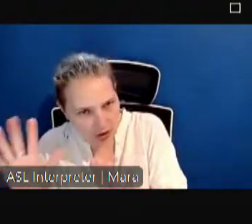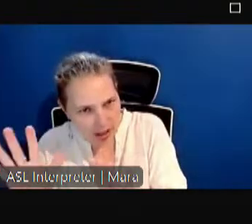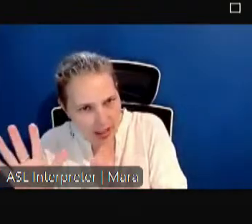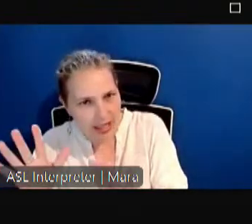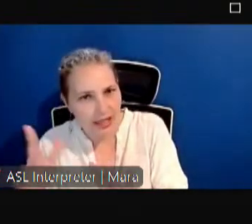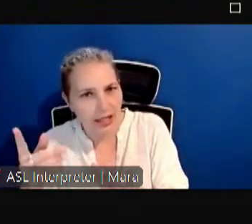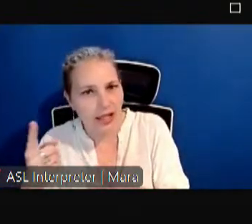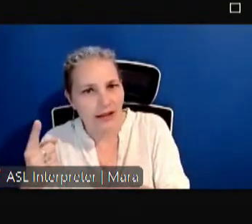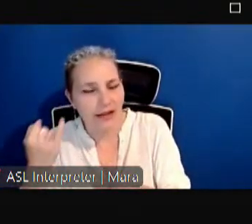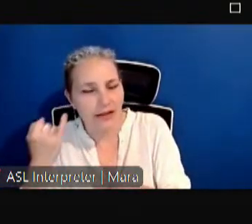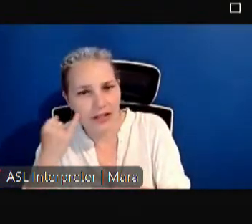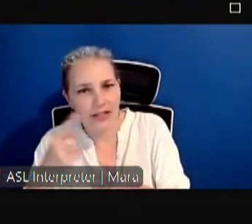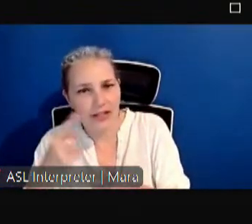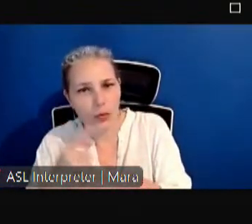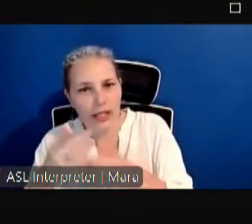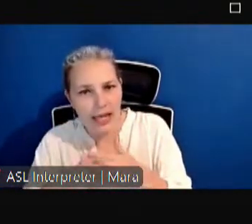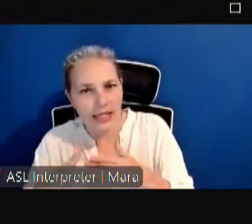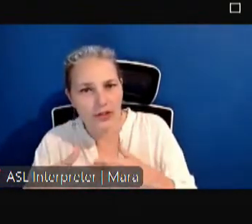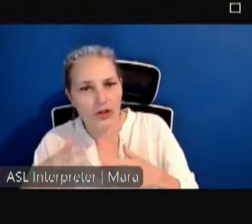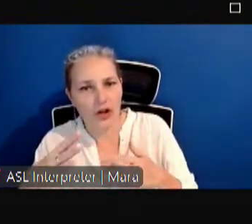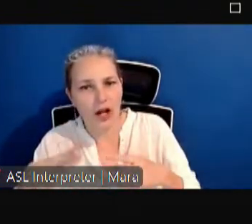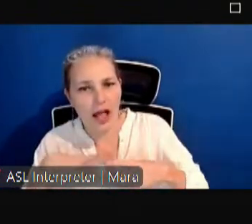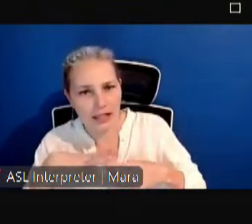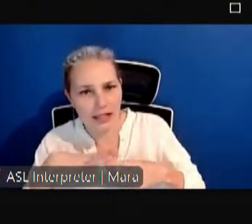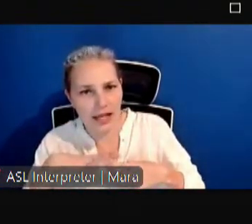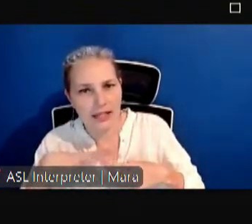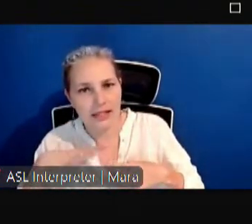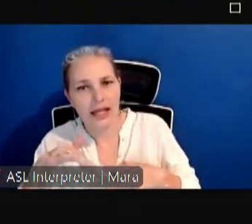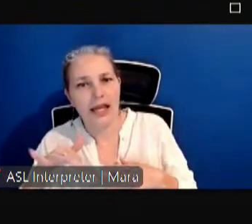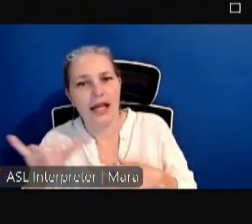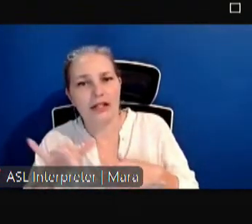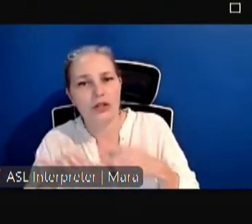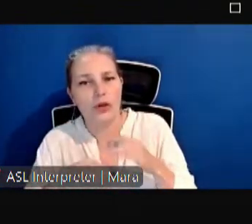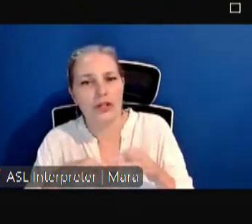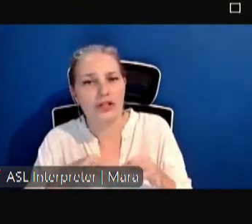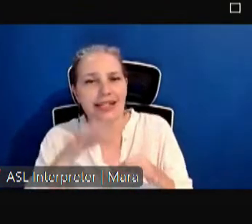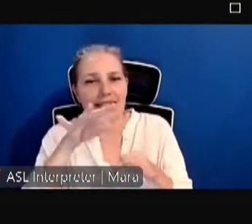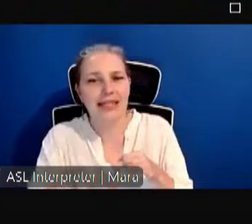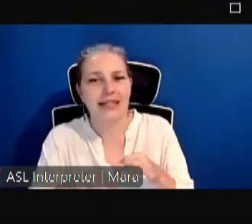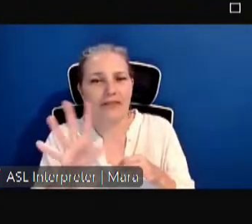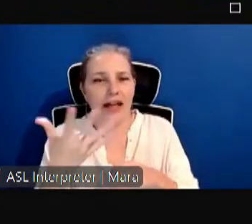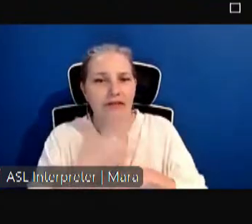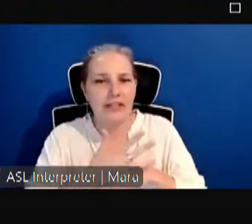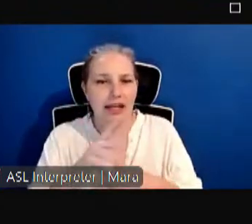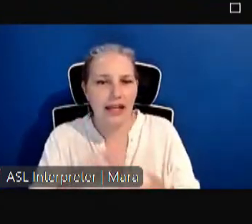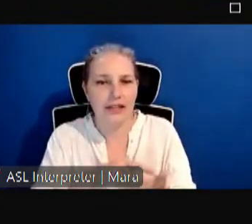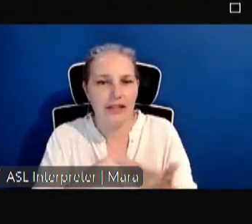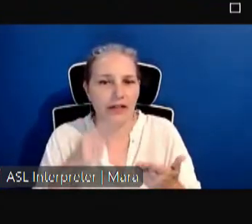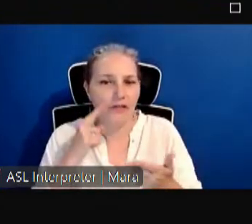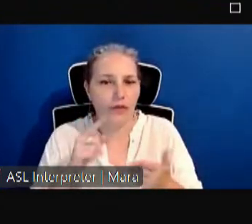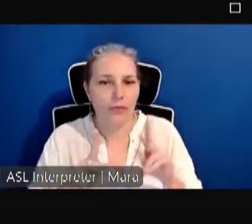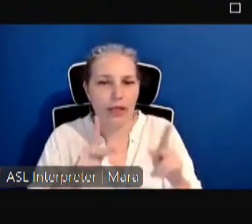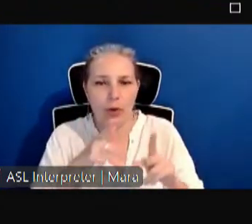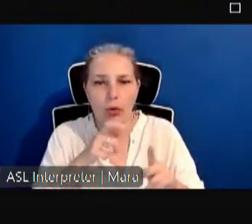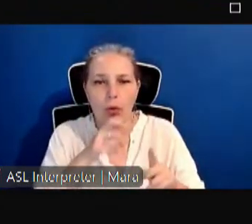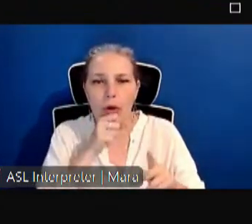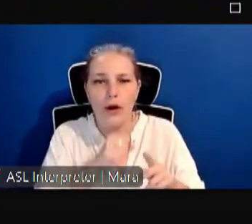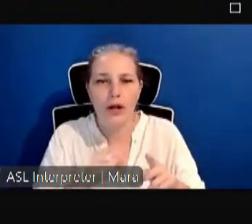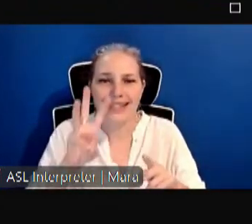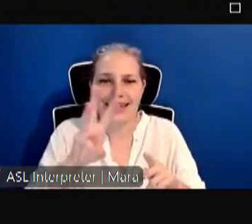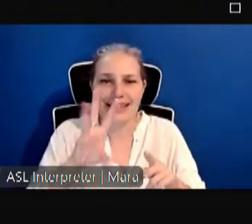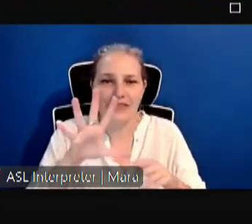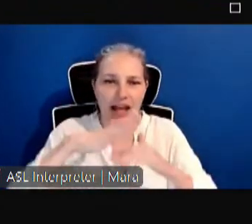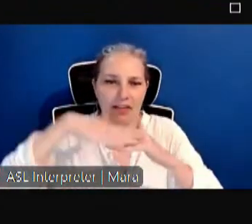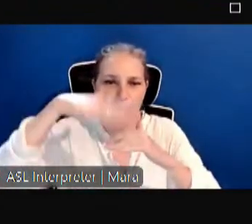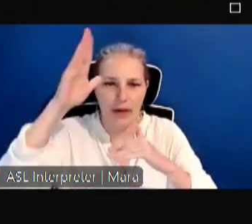right to cancel for individuals who are signing these contracts who are age is 65 and older. California Civil Code 1689.7 gives